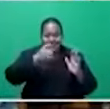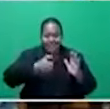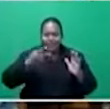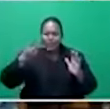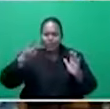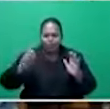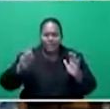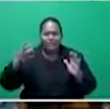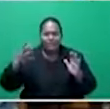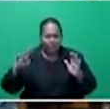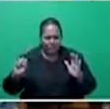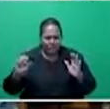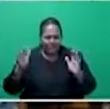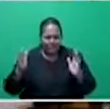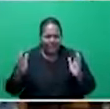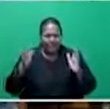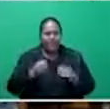2040. 1 January